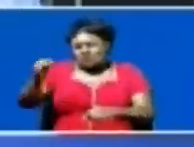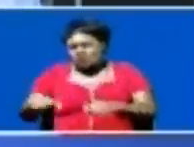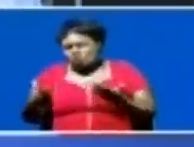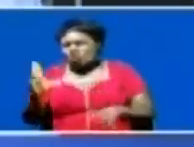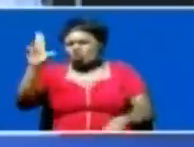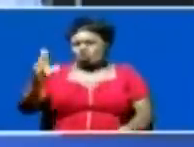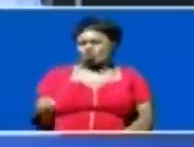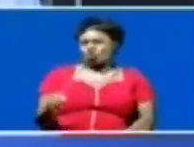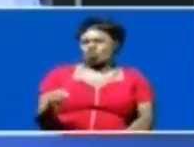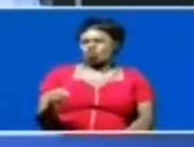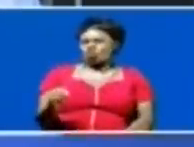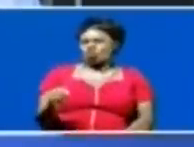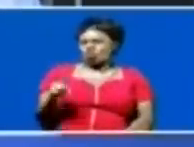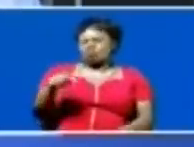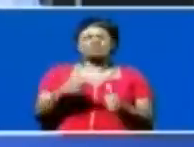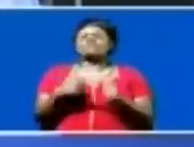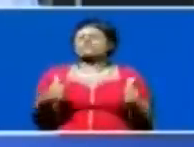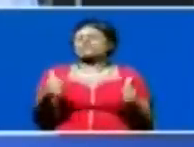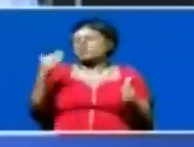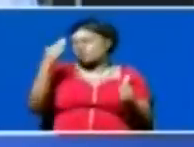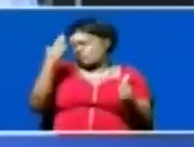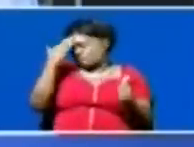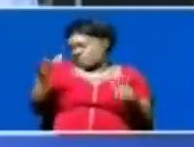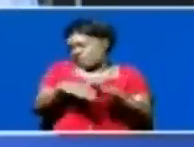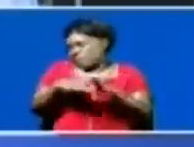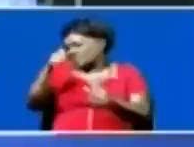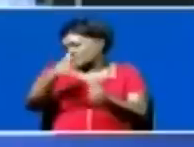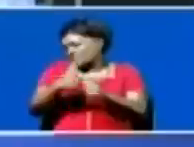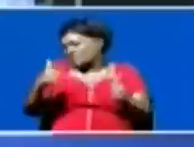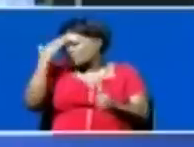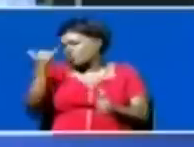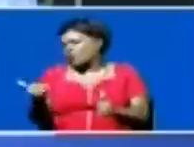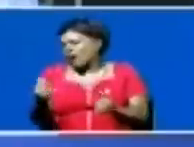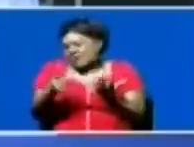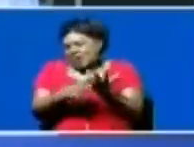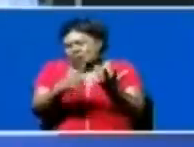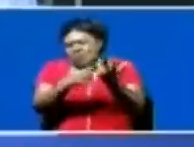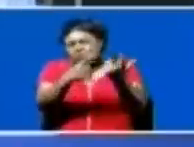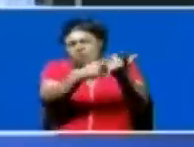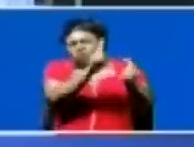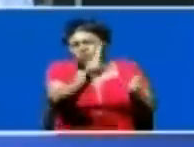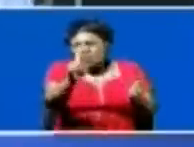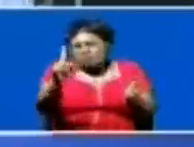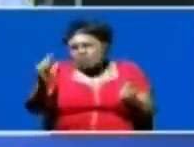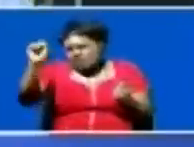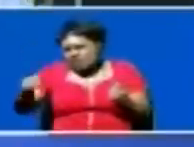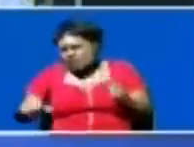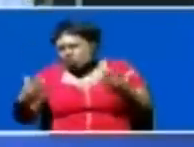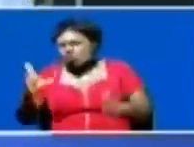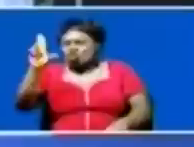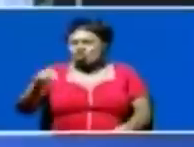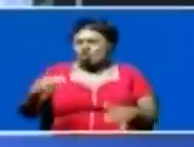And it is said that you rejected. Why did members refuse to be counted one by one, they vote yes or no? Was it because